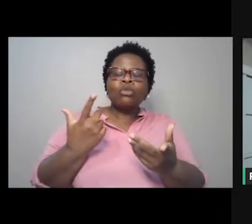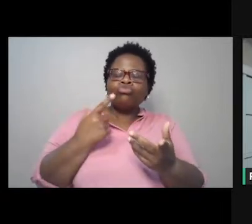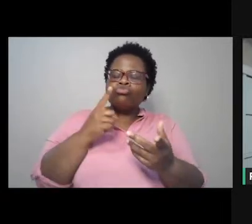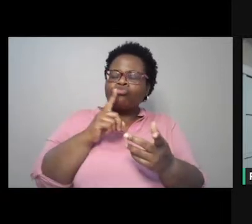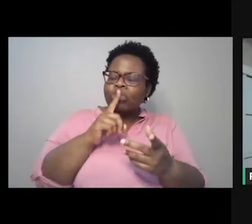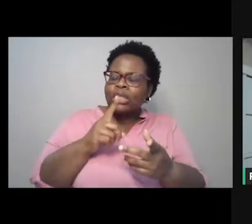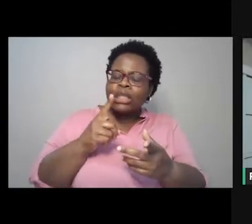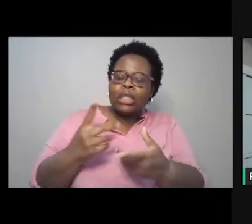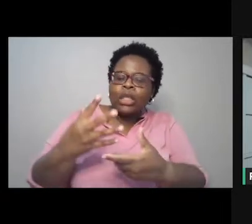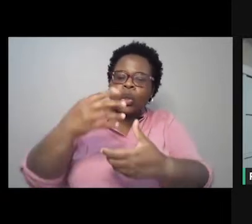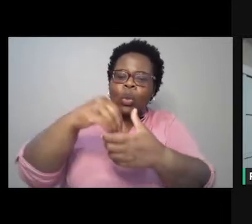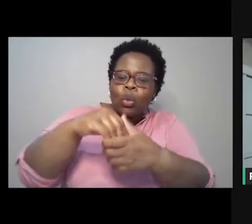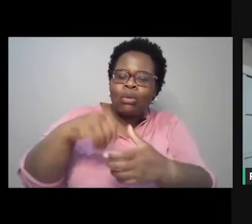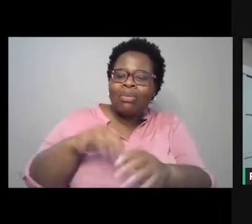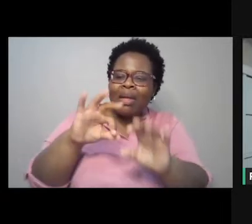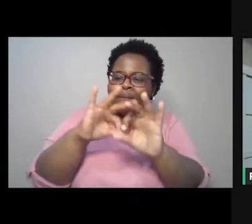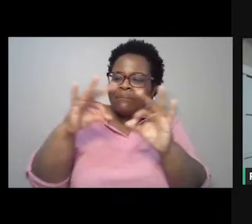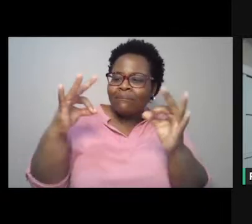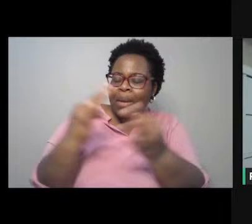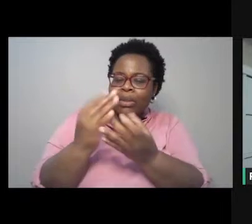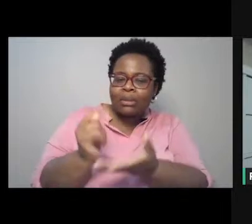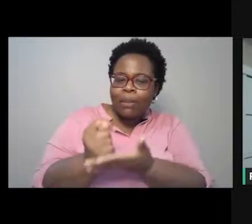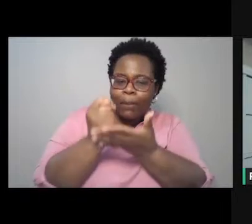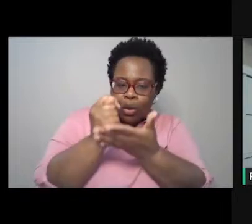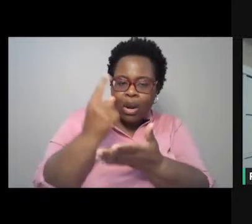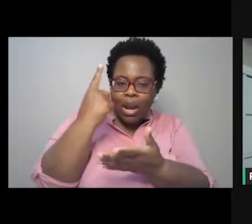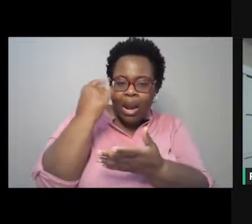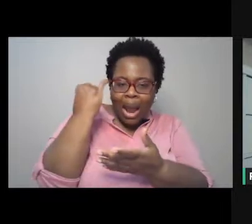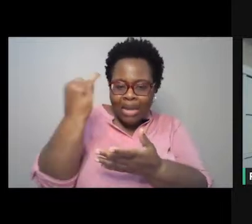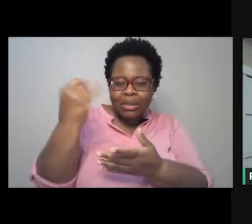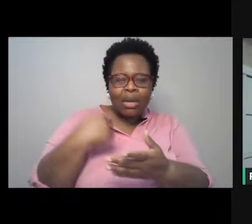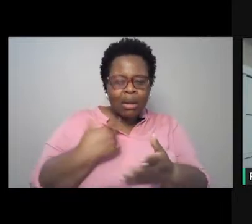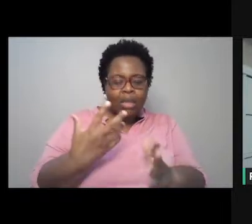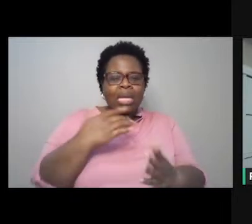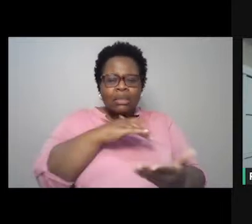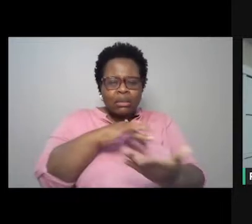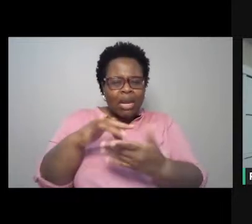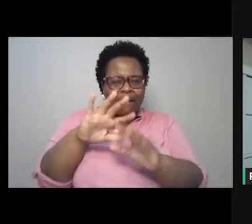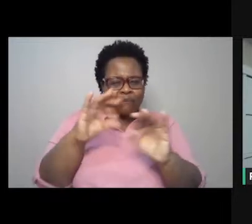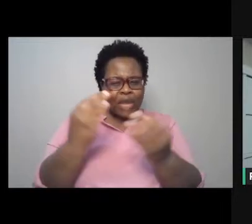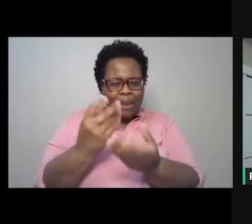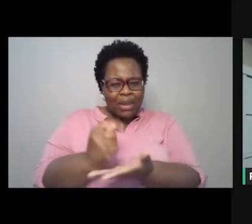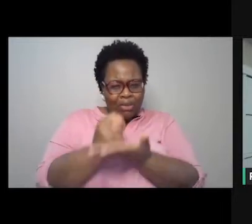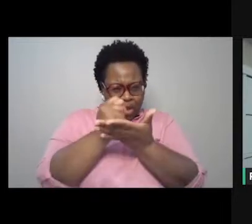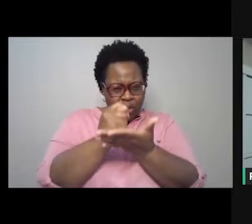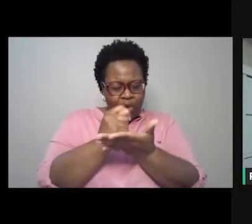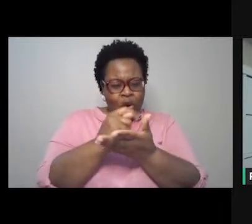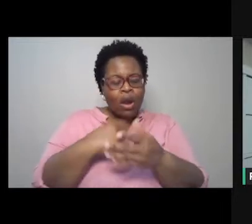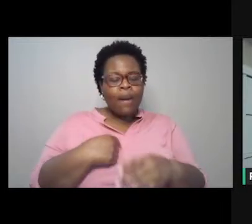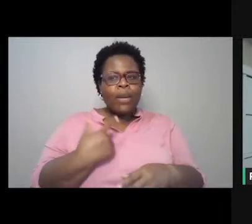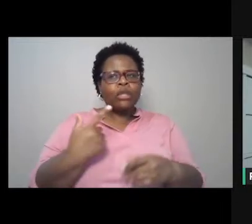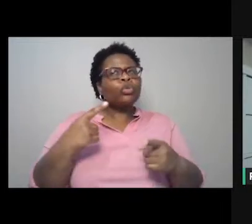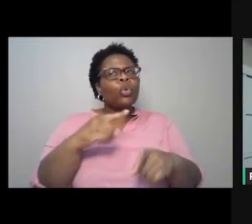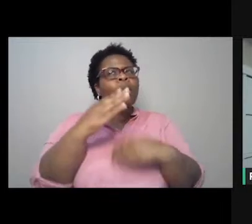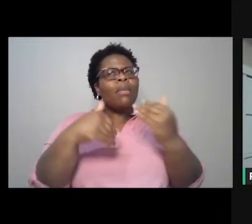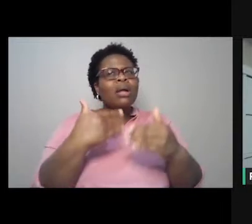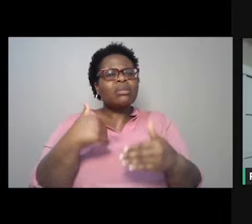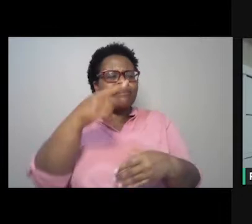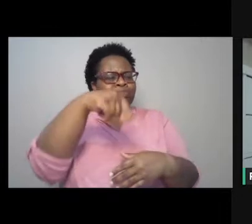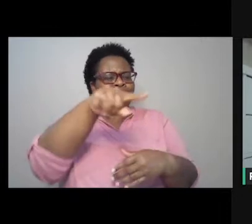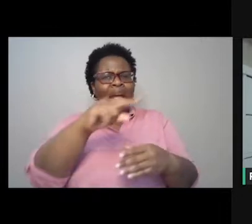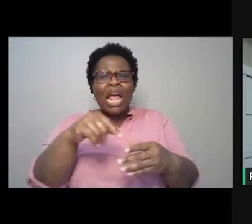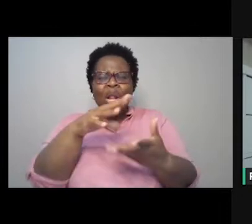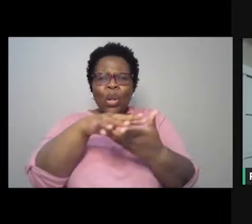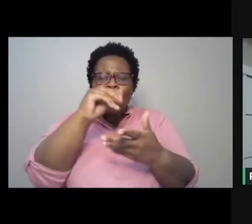family therapeutic theories, and they started to study family therapy. But then in that process, they got to